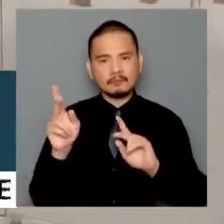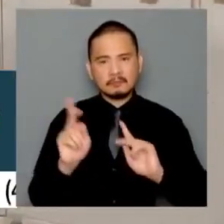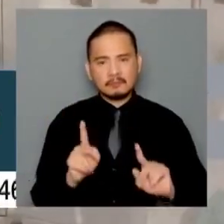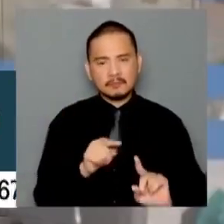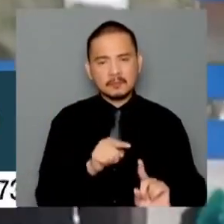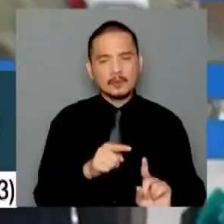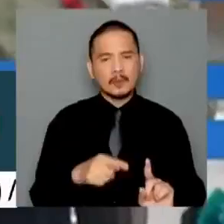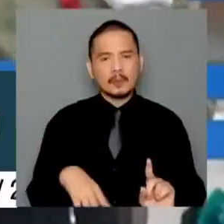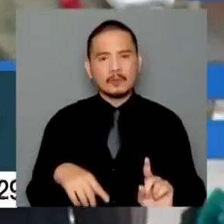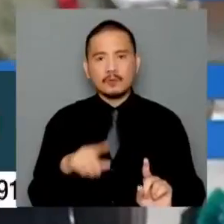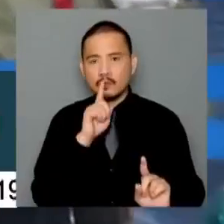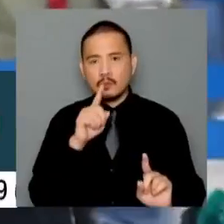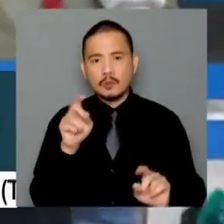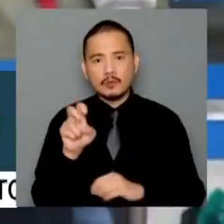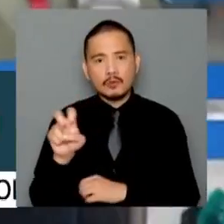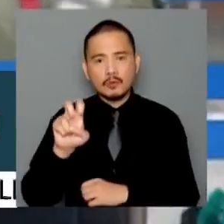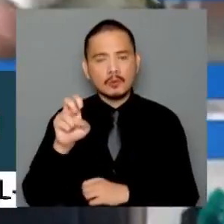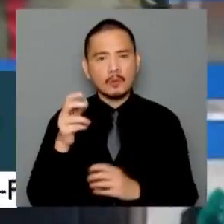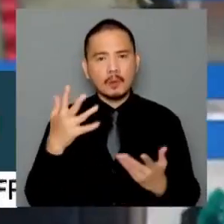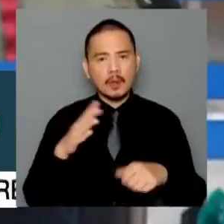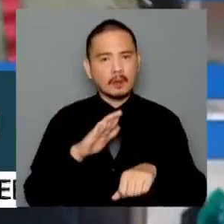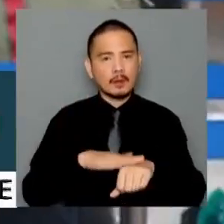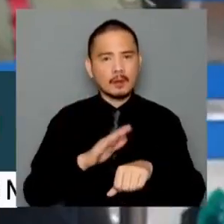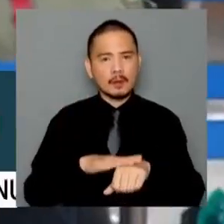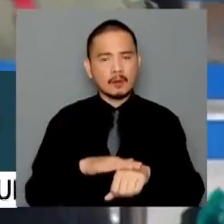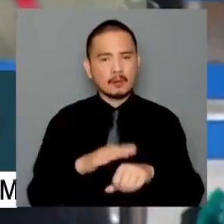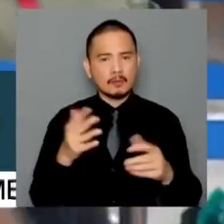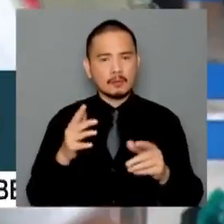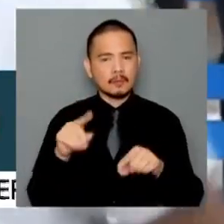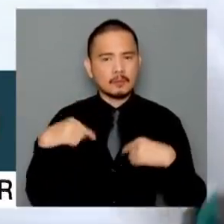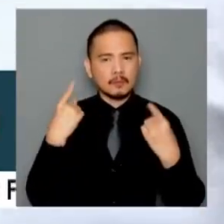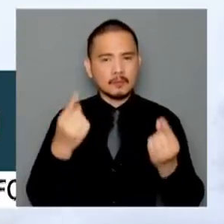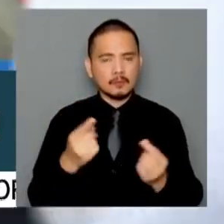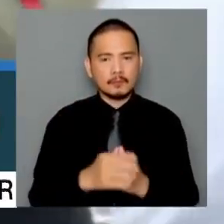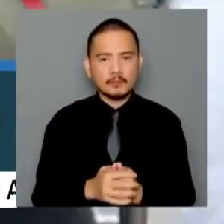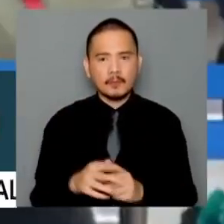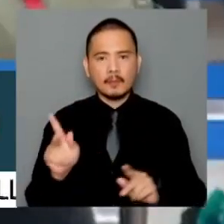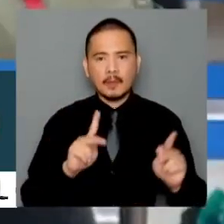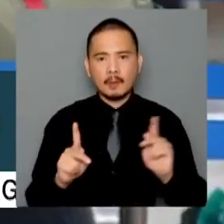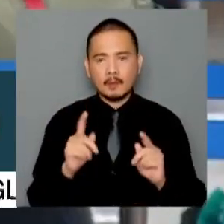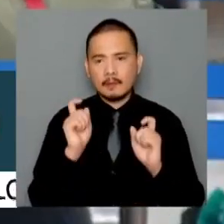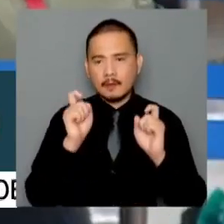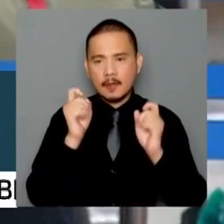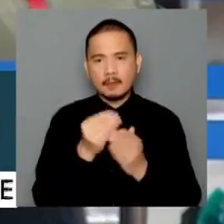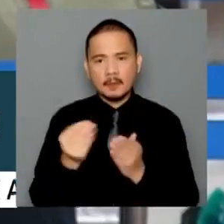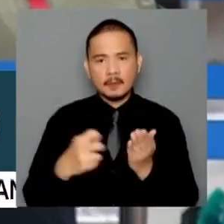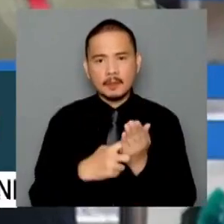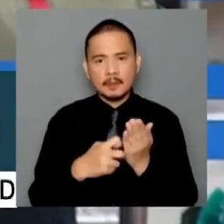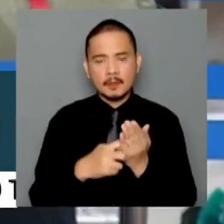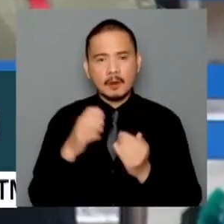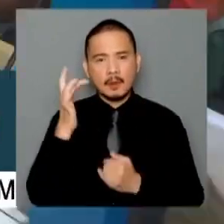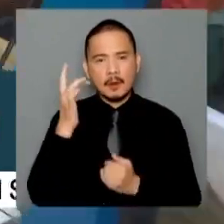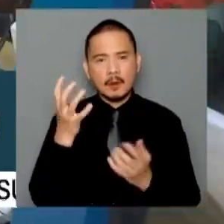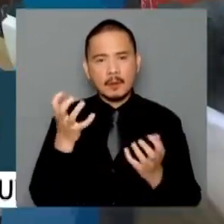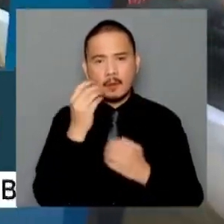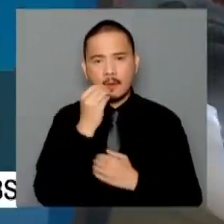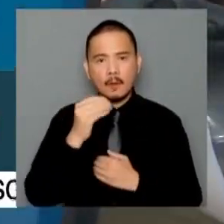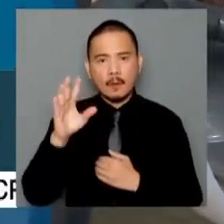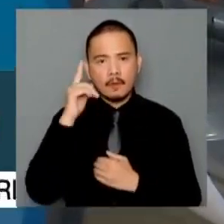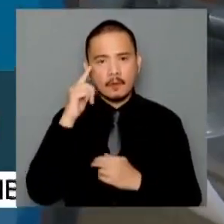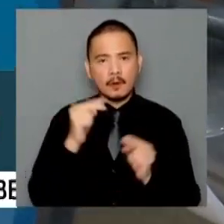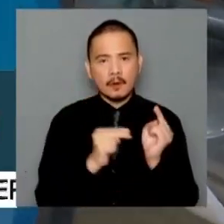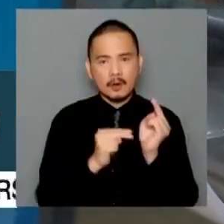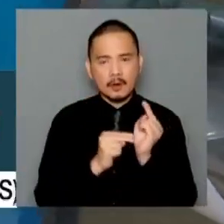there yet. Many passengers are in a hurry to get a ticket so that they can go home for the commemoration of All Souls Day, while